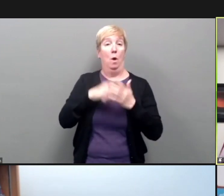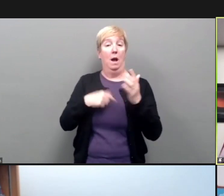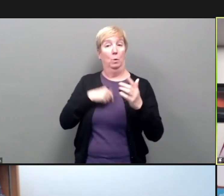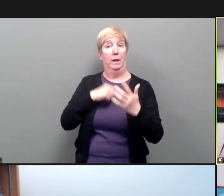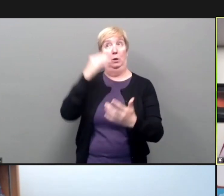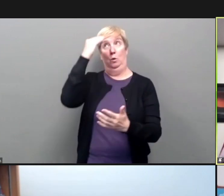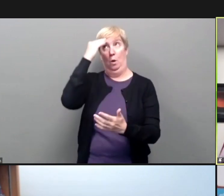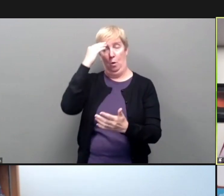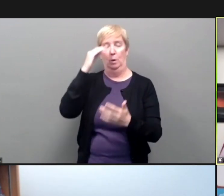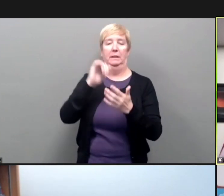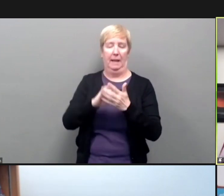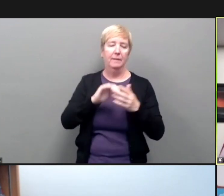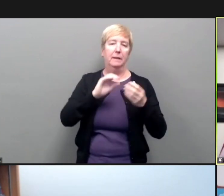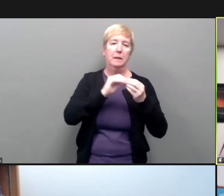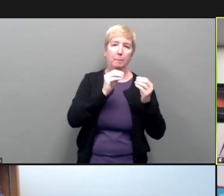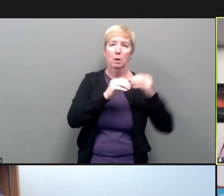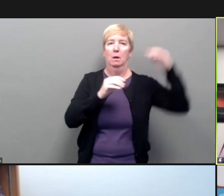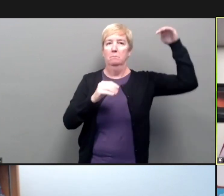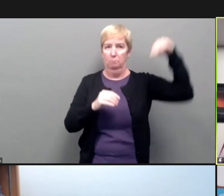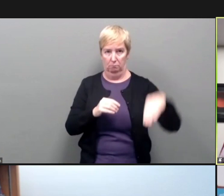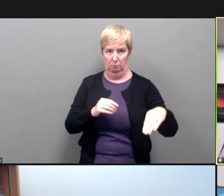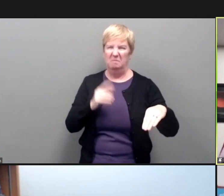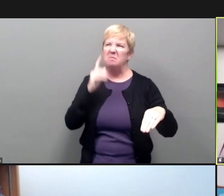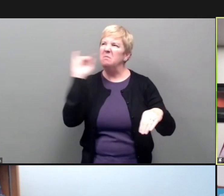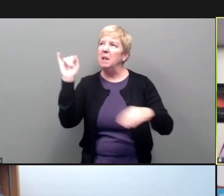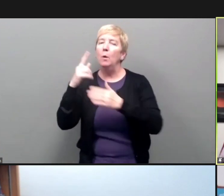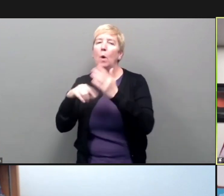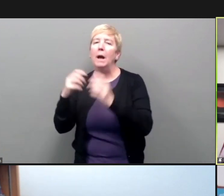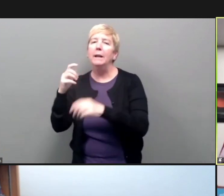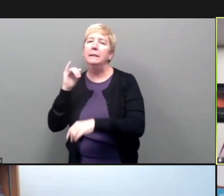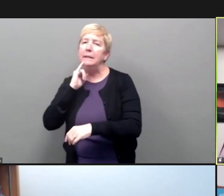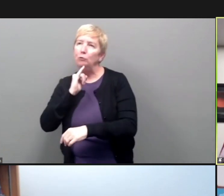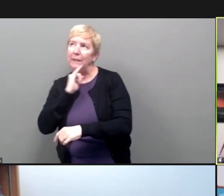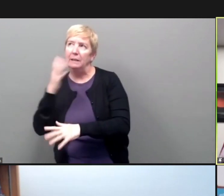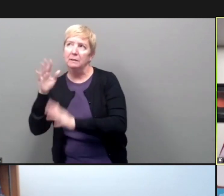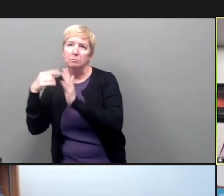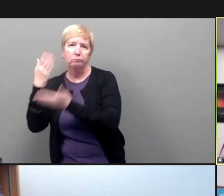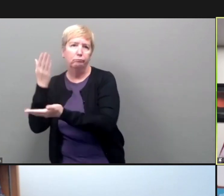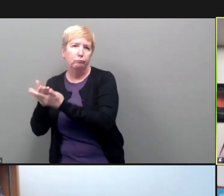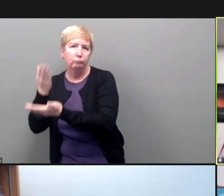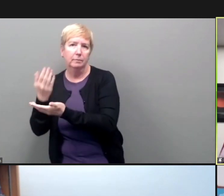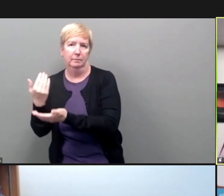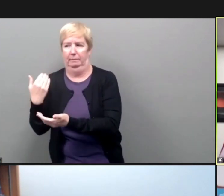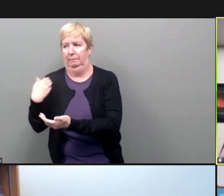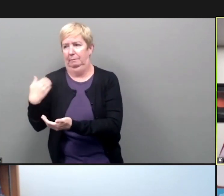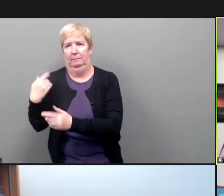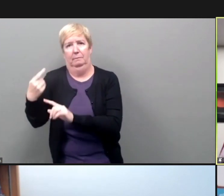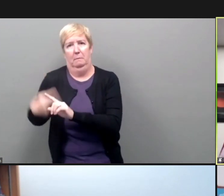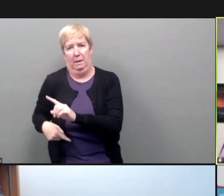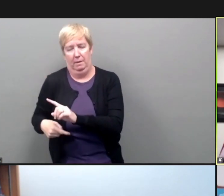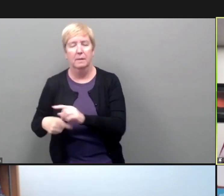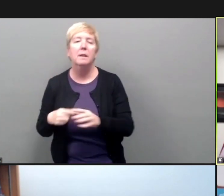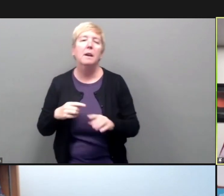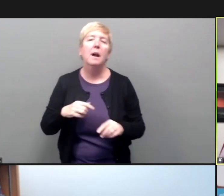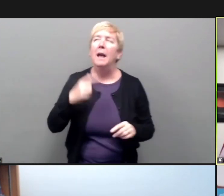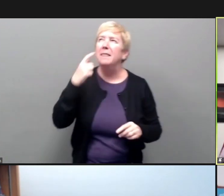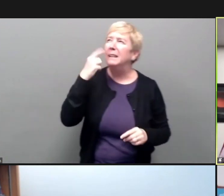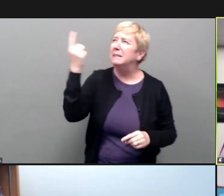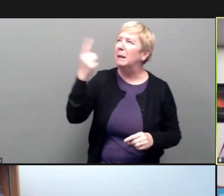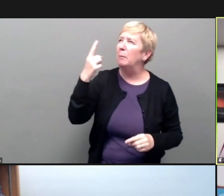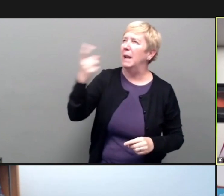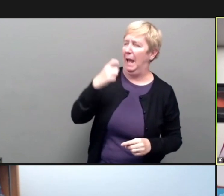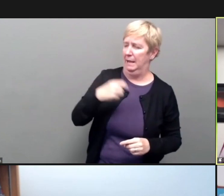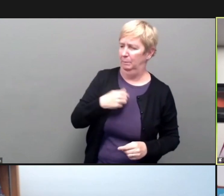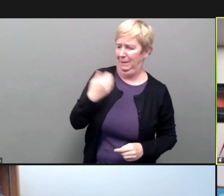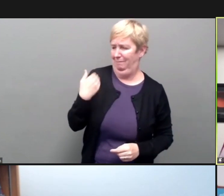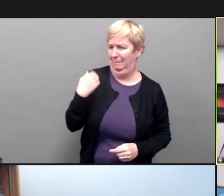far as what exactly it'll take for us to know what the routine and regimen is, I think someone asked me over the weekend, does this